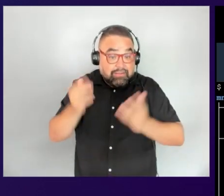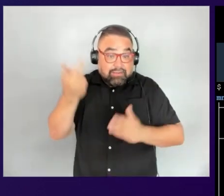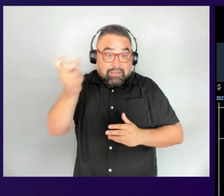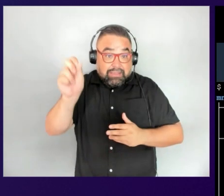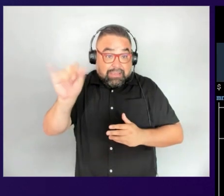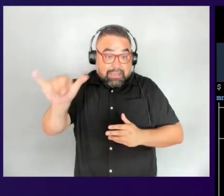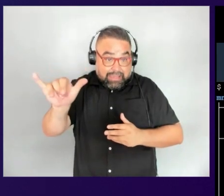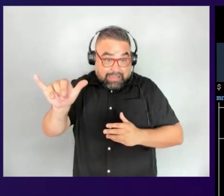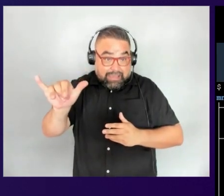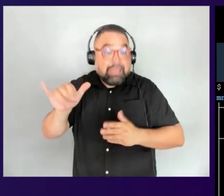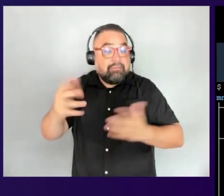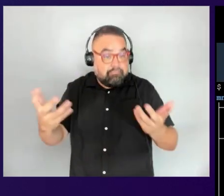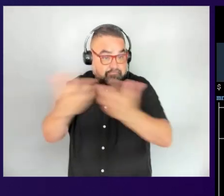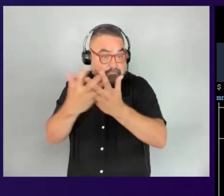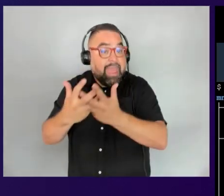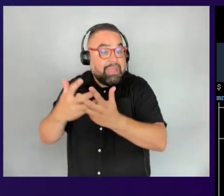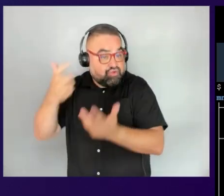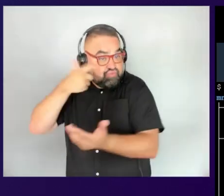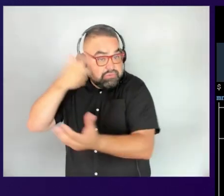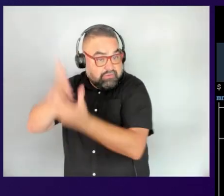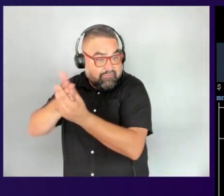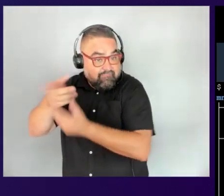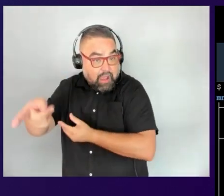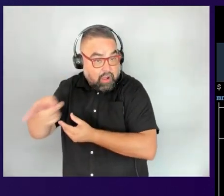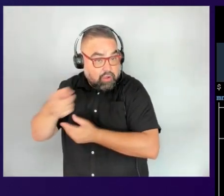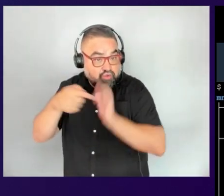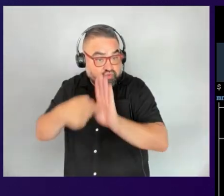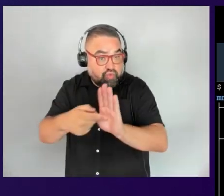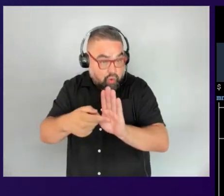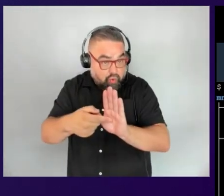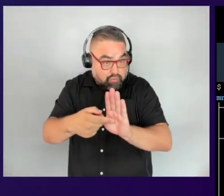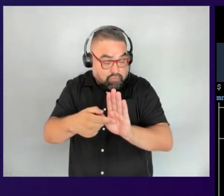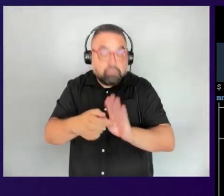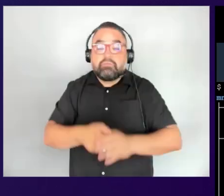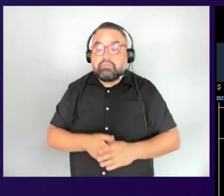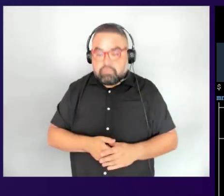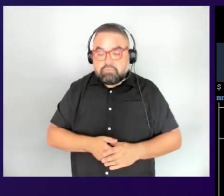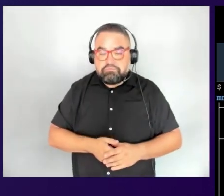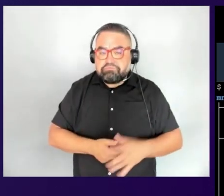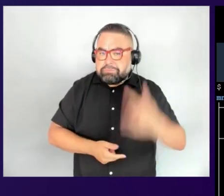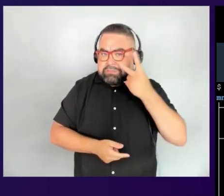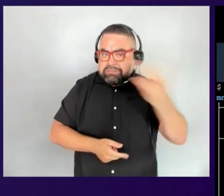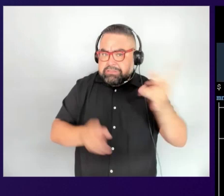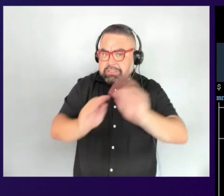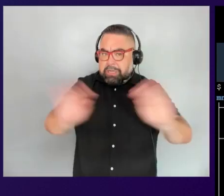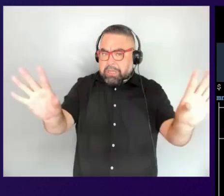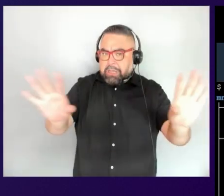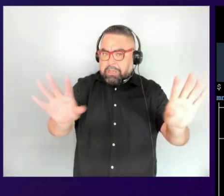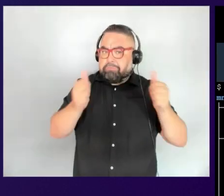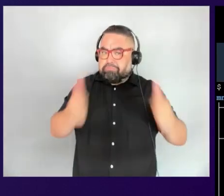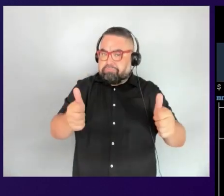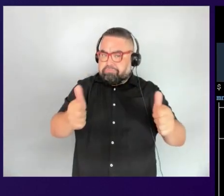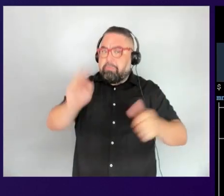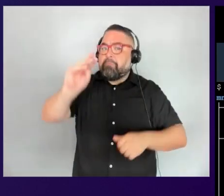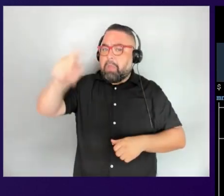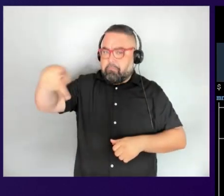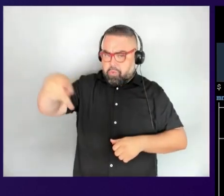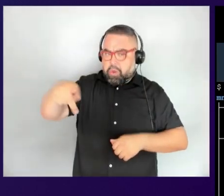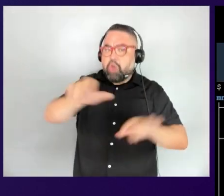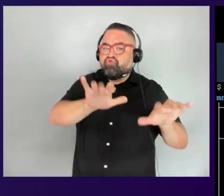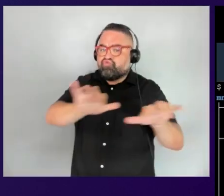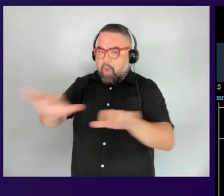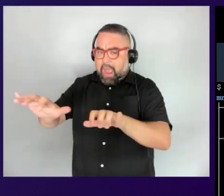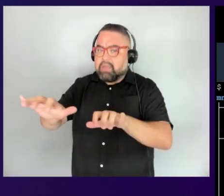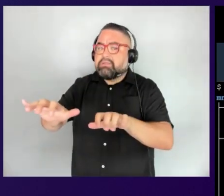wrote. And I should be able to see that that Mountpoint actually writes it to